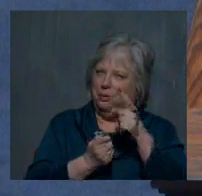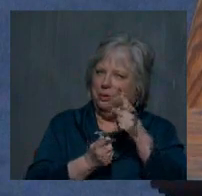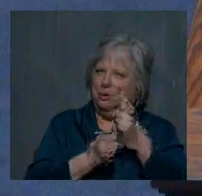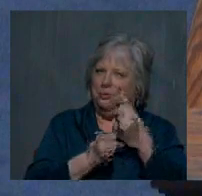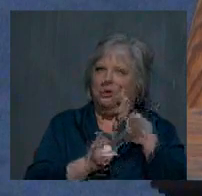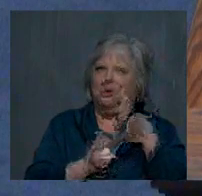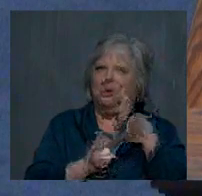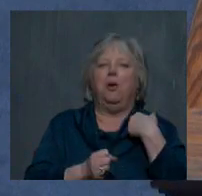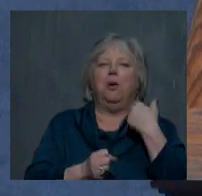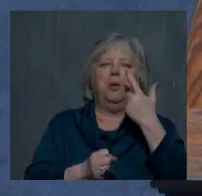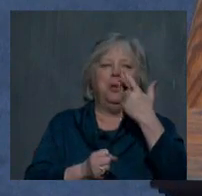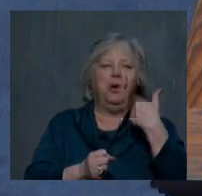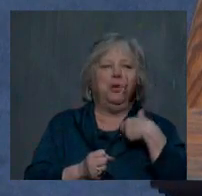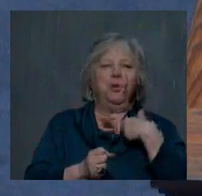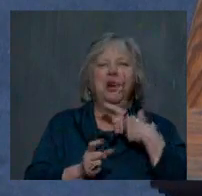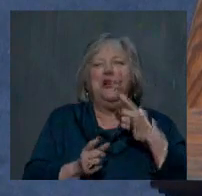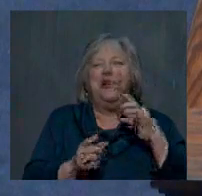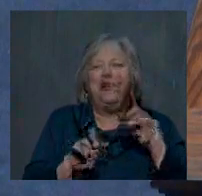here.